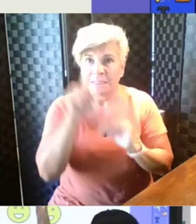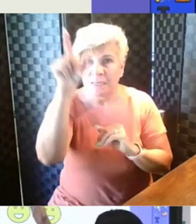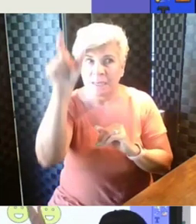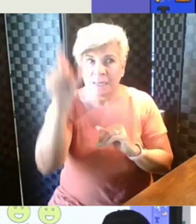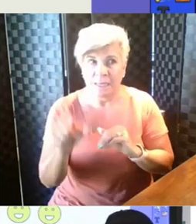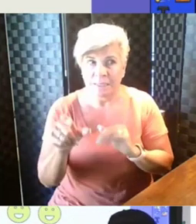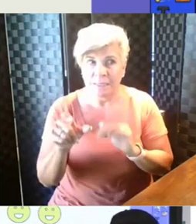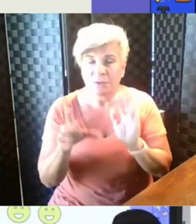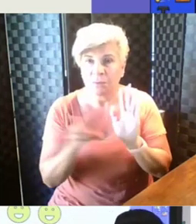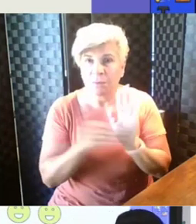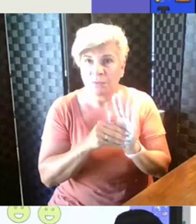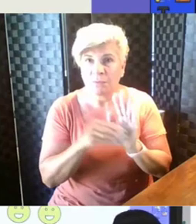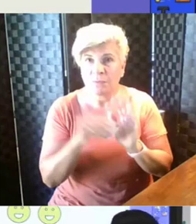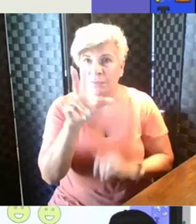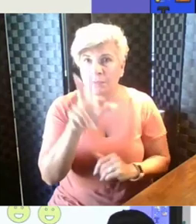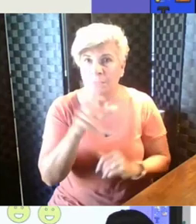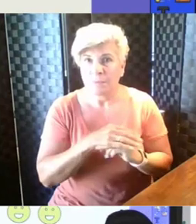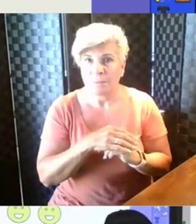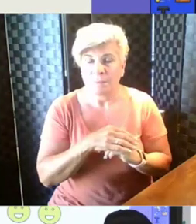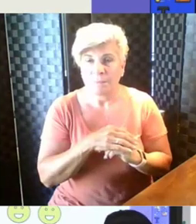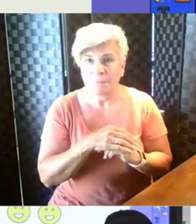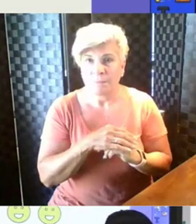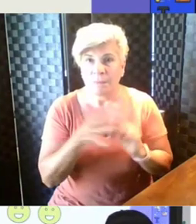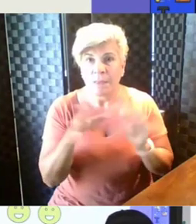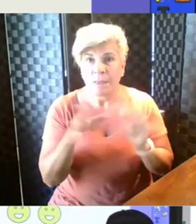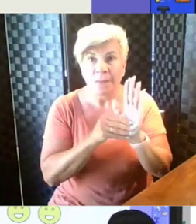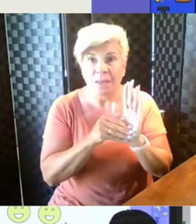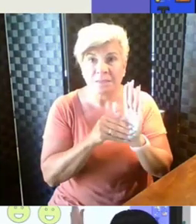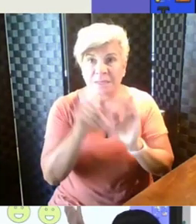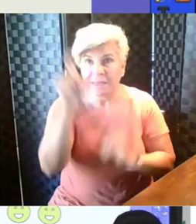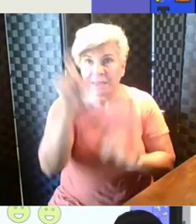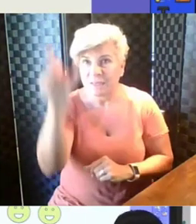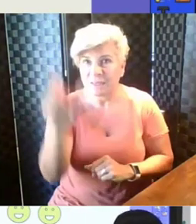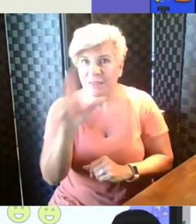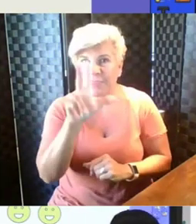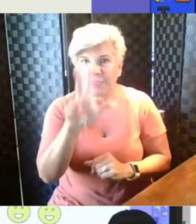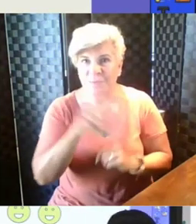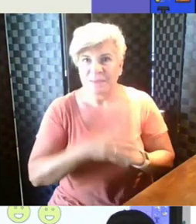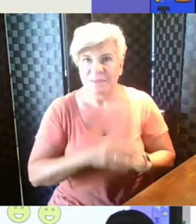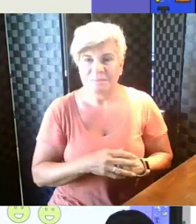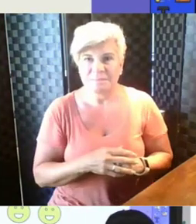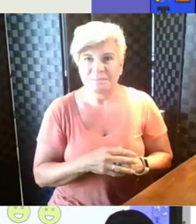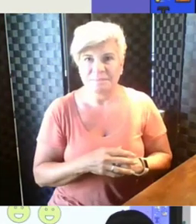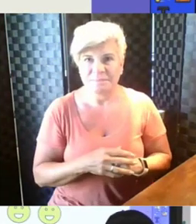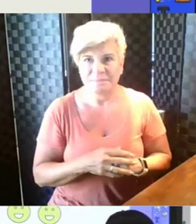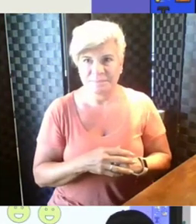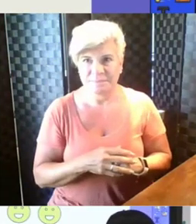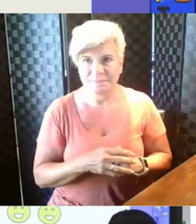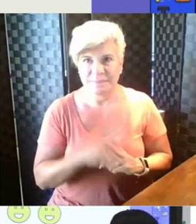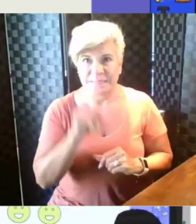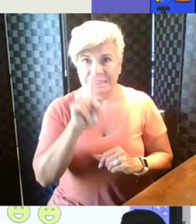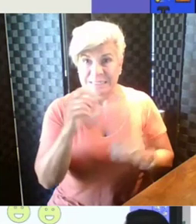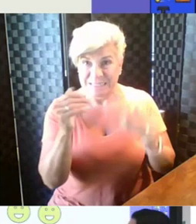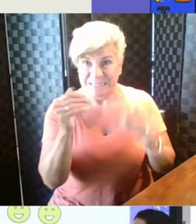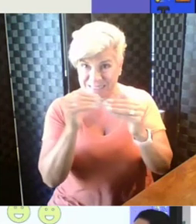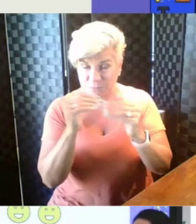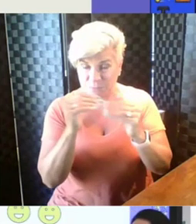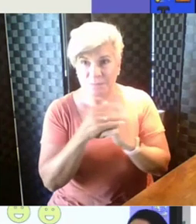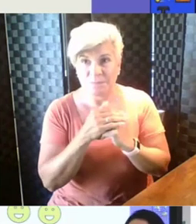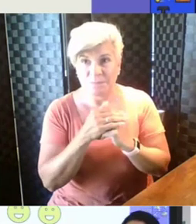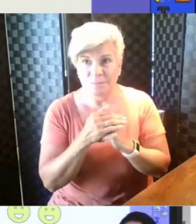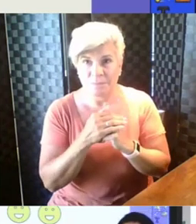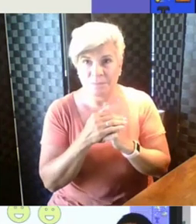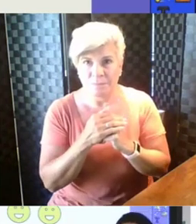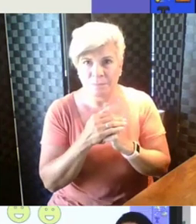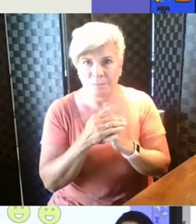plus another group of 3 plus another group of 3. And we need to write the total. If